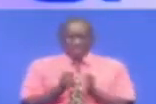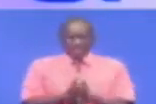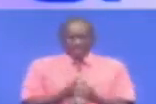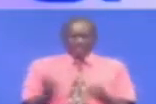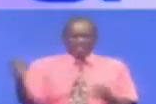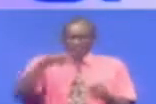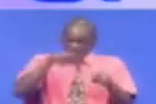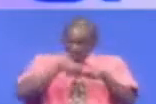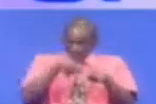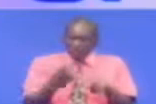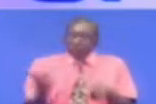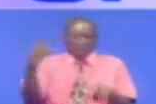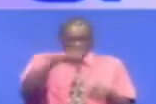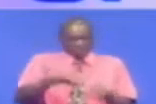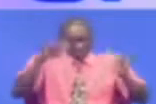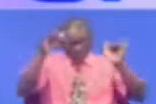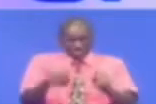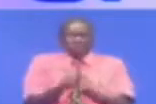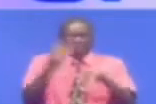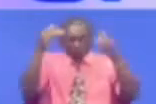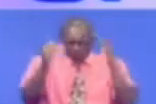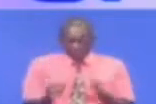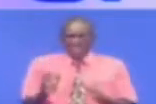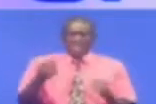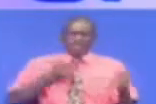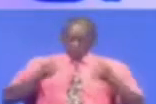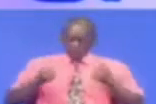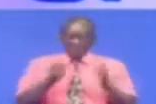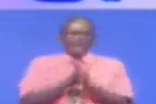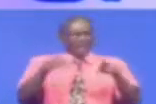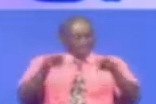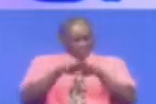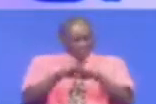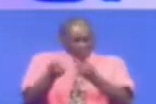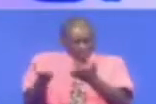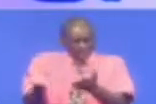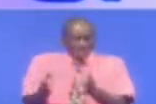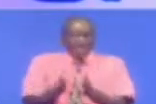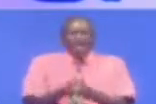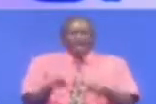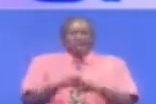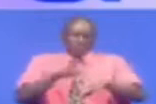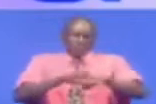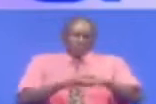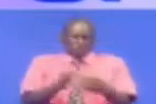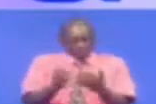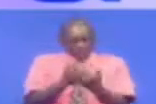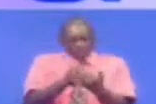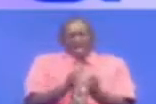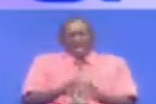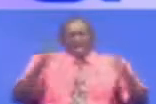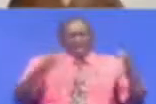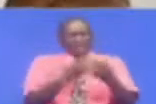and such 2 days, we were with the professor in Kigali and his team, and for the warm hospitality and great partnership that